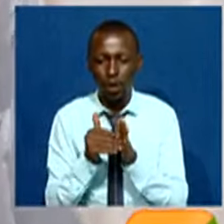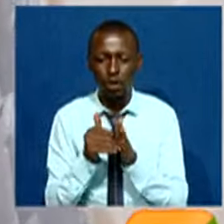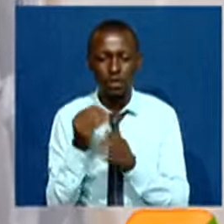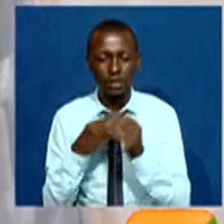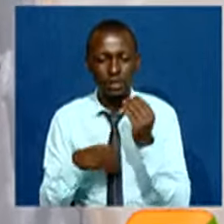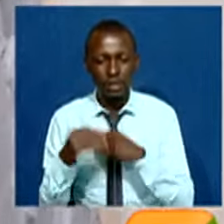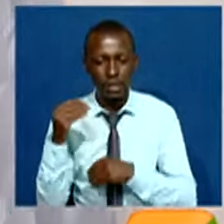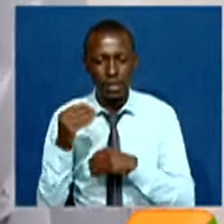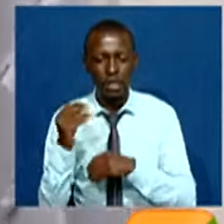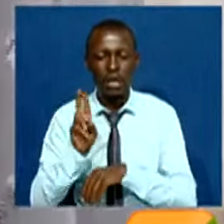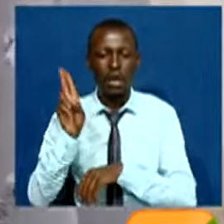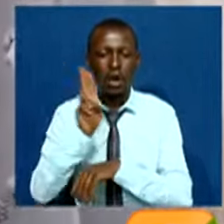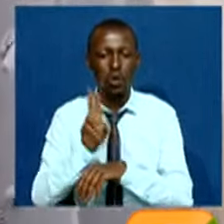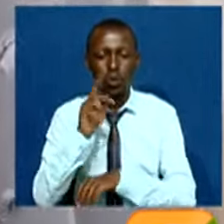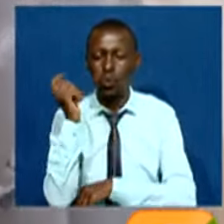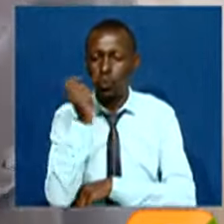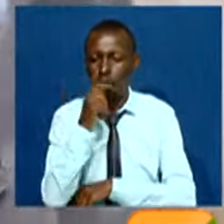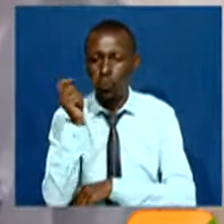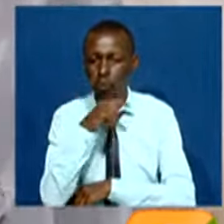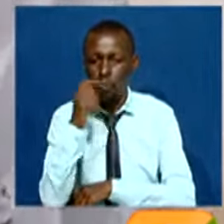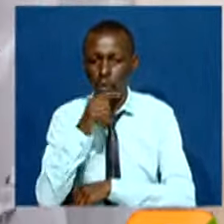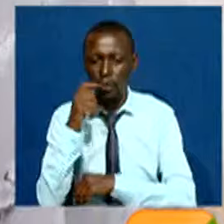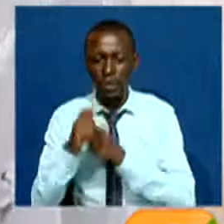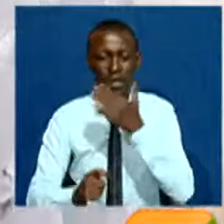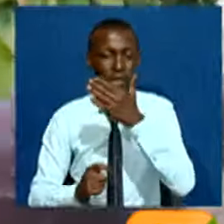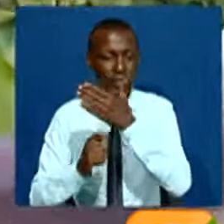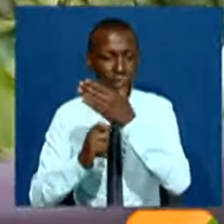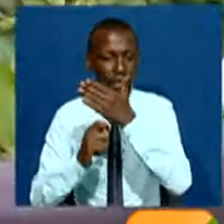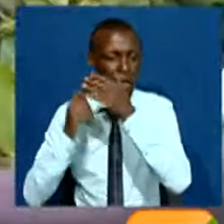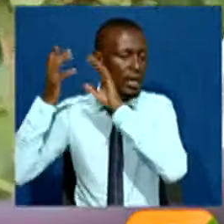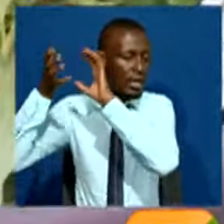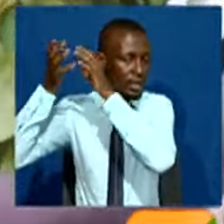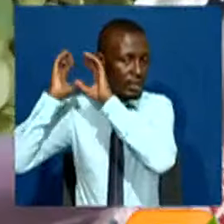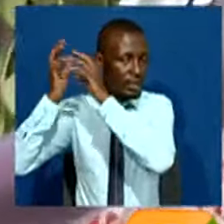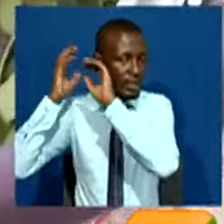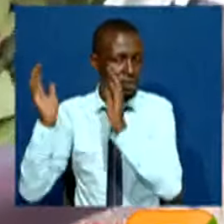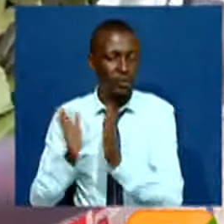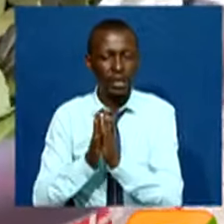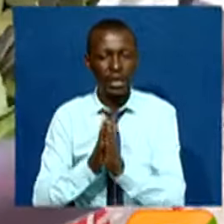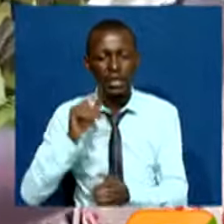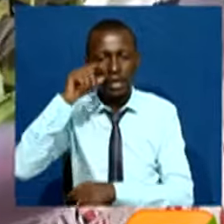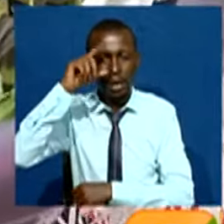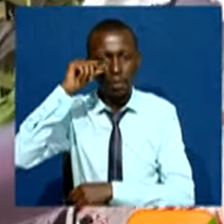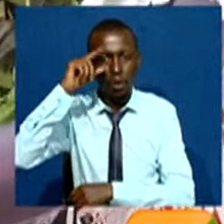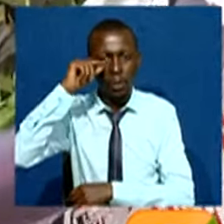Mombasa, Kilifi and Taita Taveta counties.